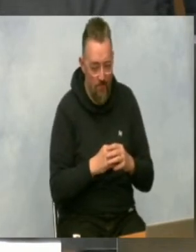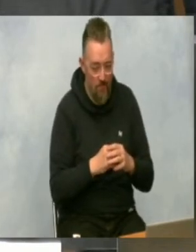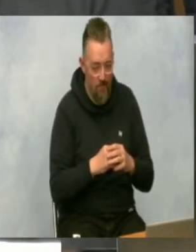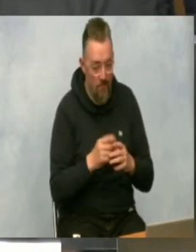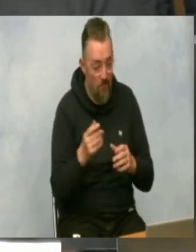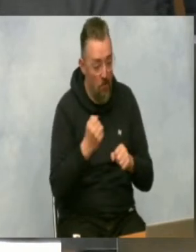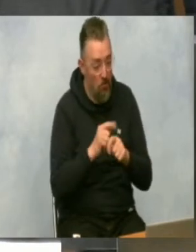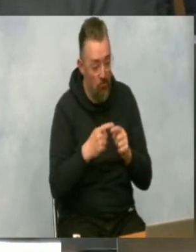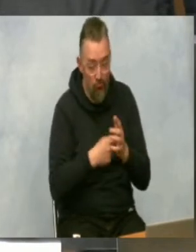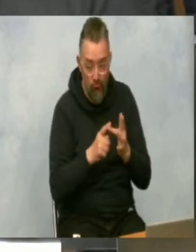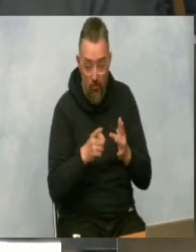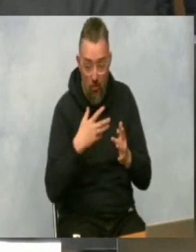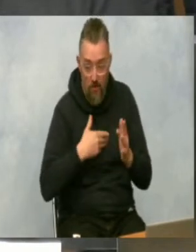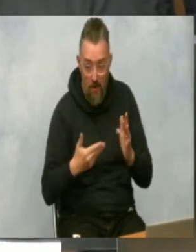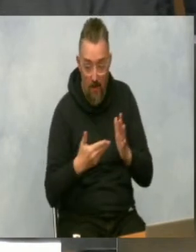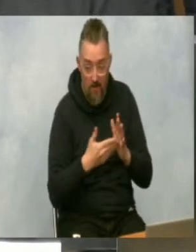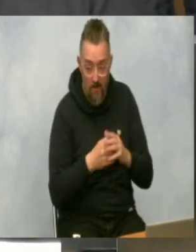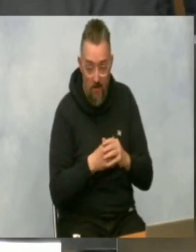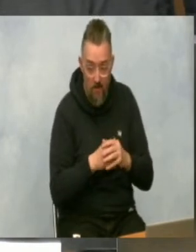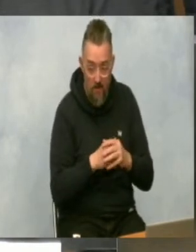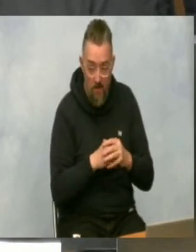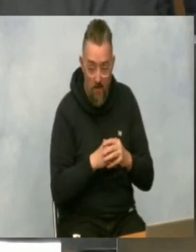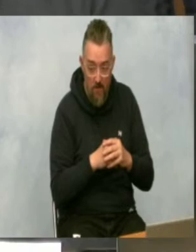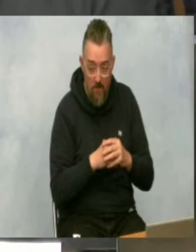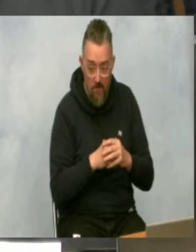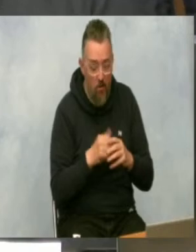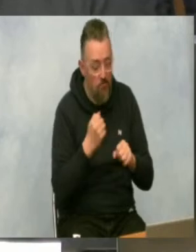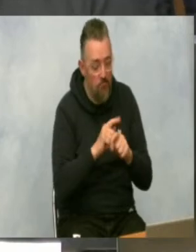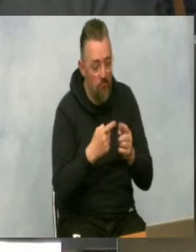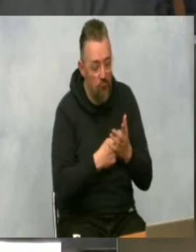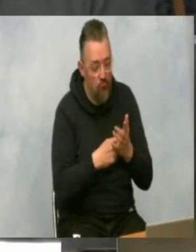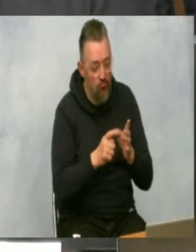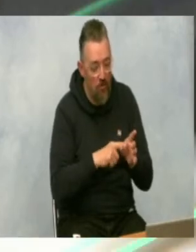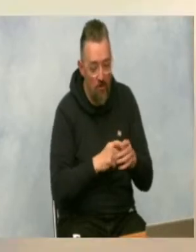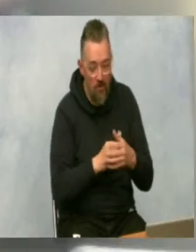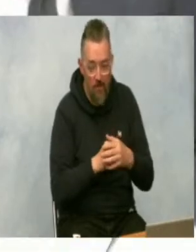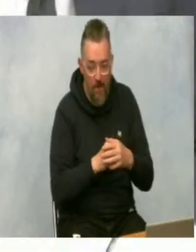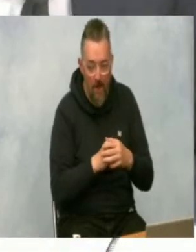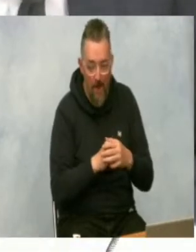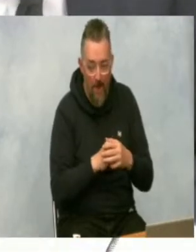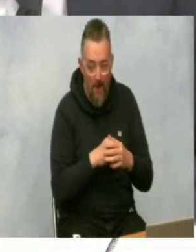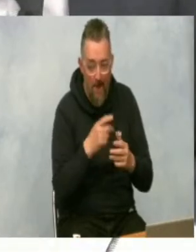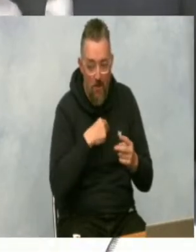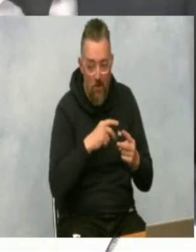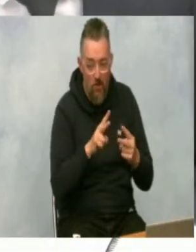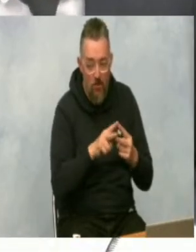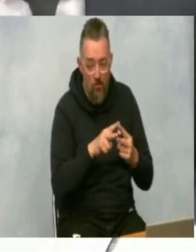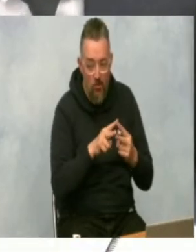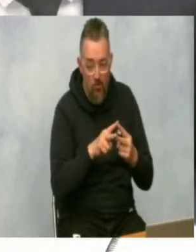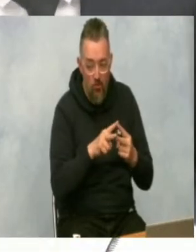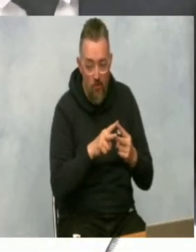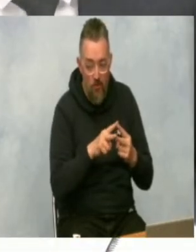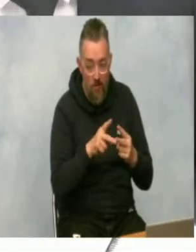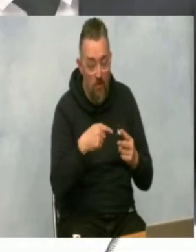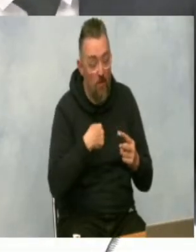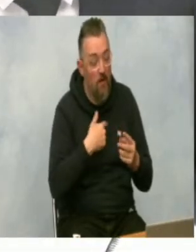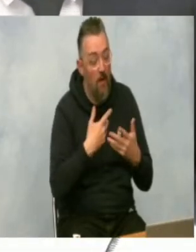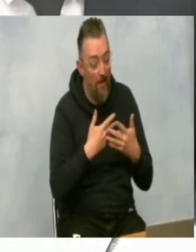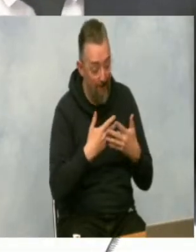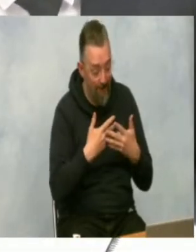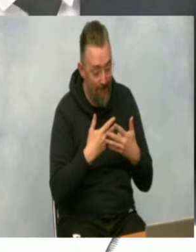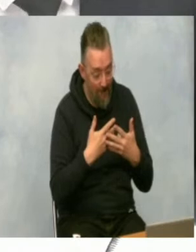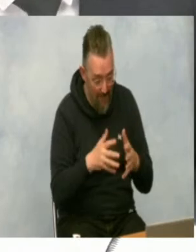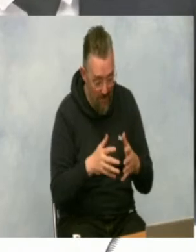Jerry, is there anything else you wanted to add in response to what Andrea has just said? Just a couple of notes, thank you. We did have